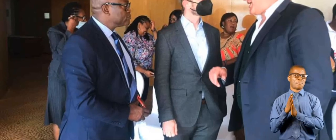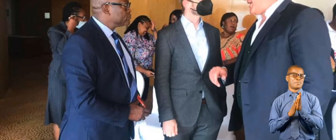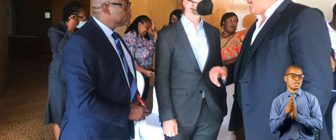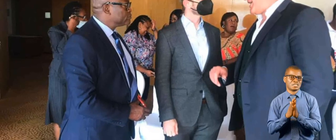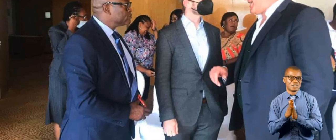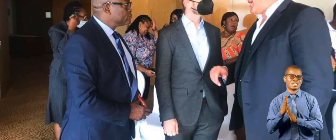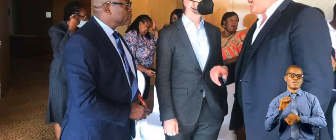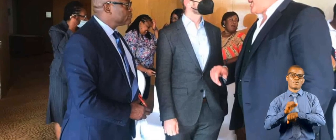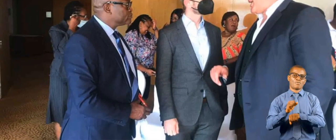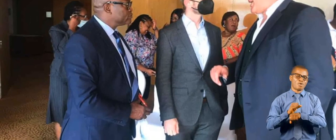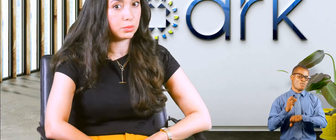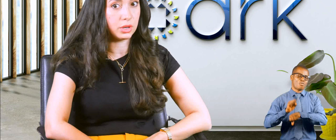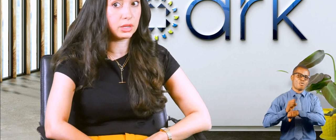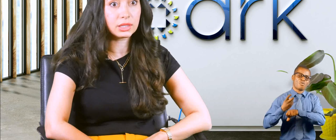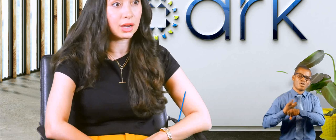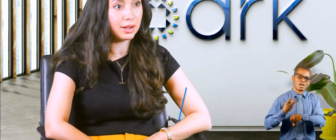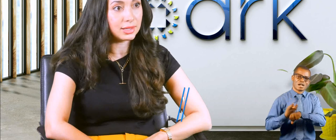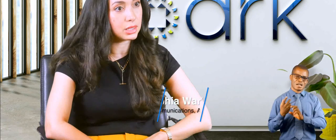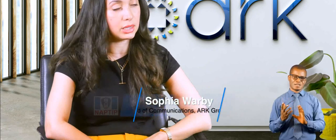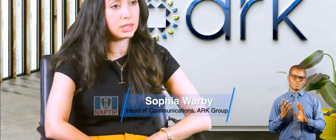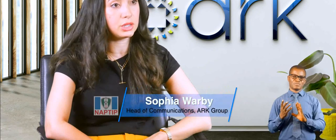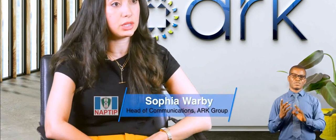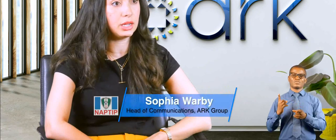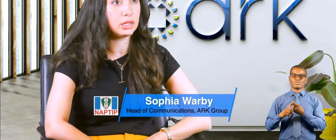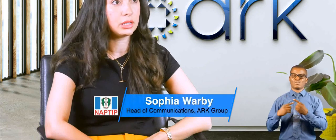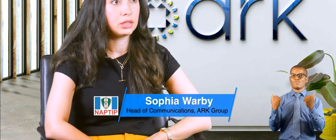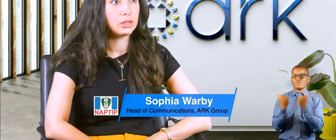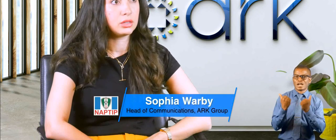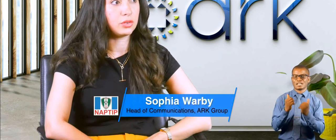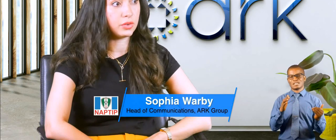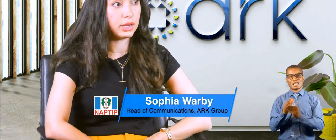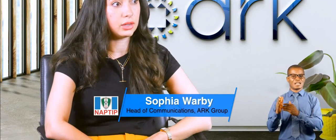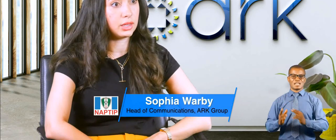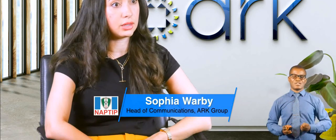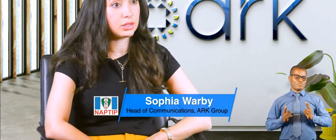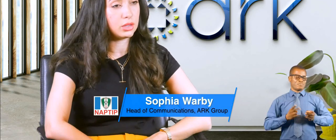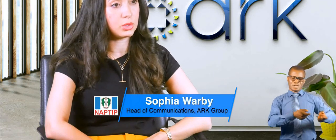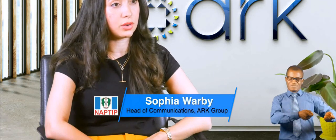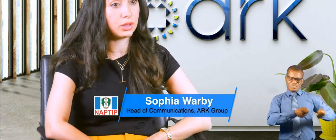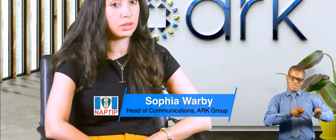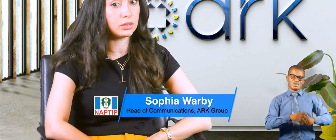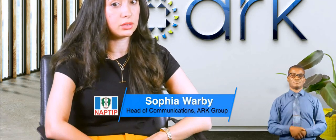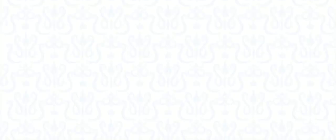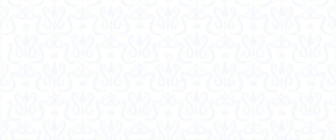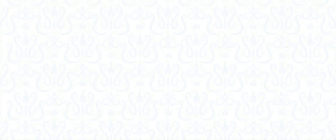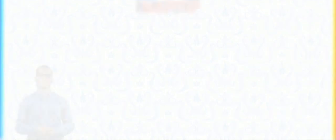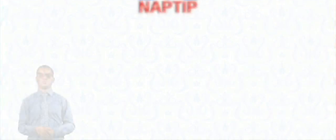genuinely passionate, work tirelessly and diligently to fight against human